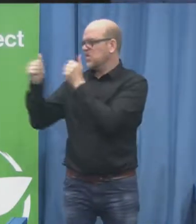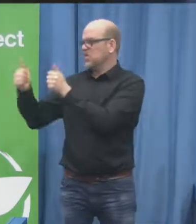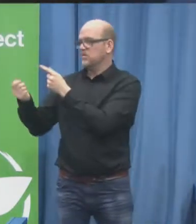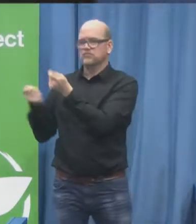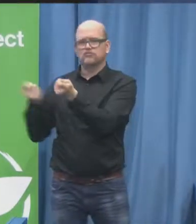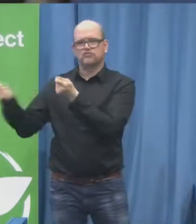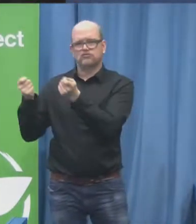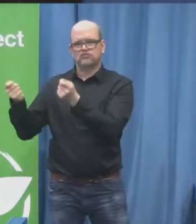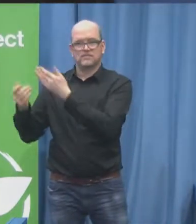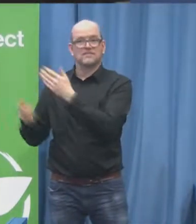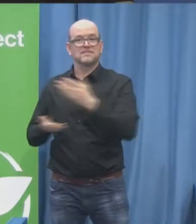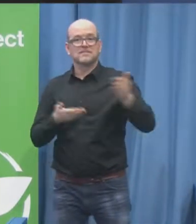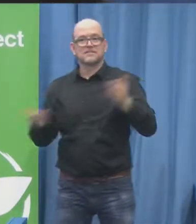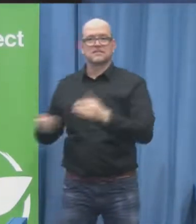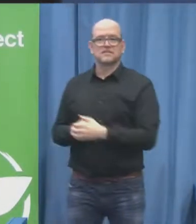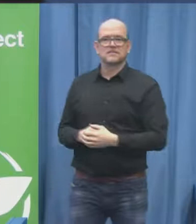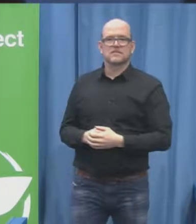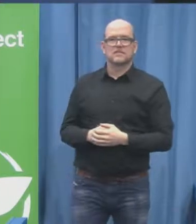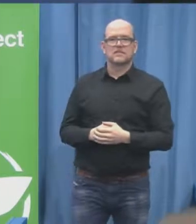for Ingrid.